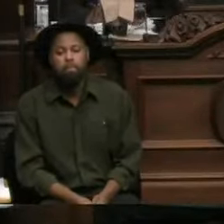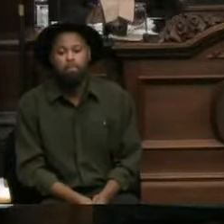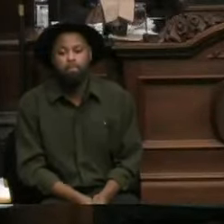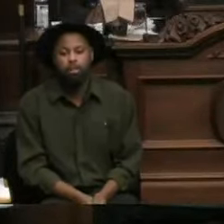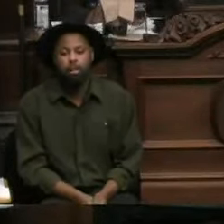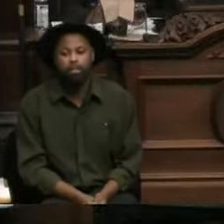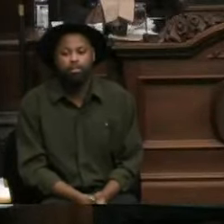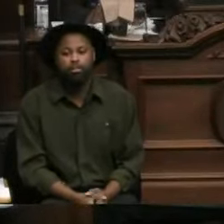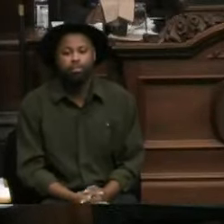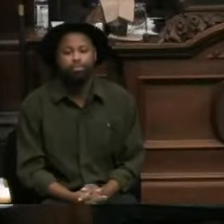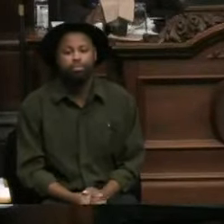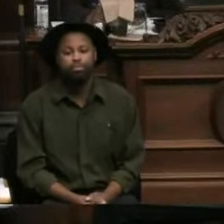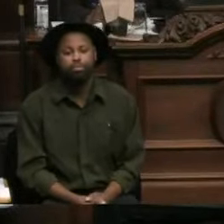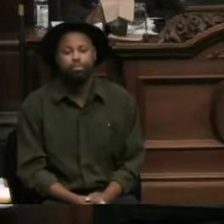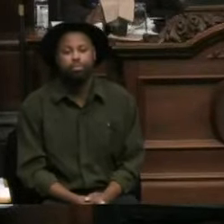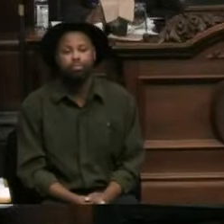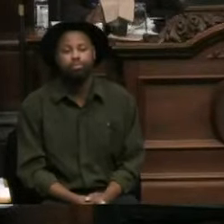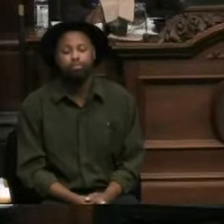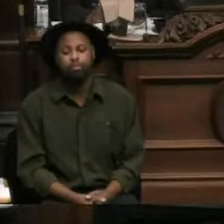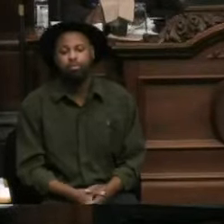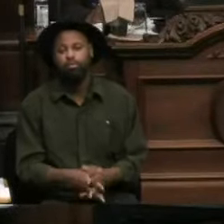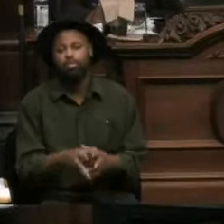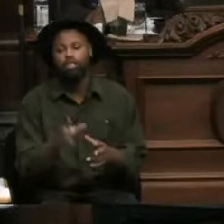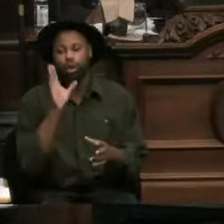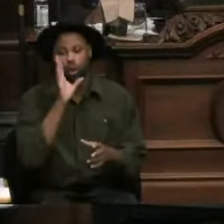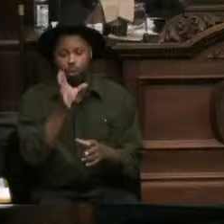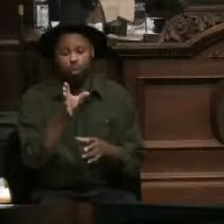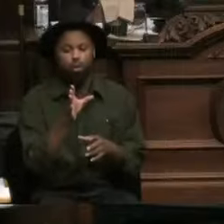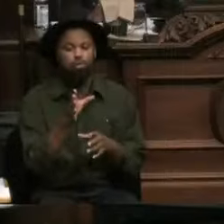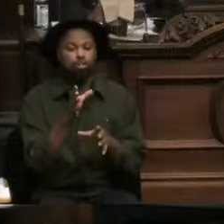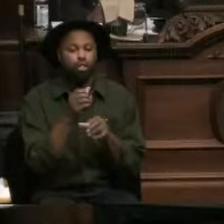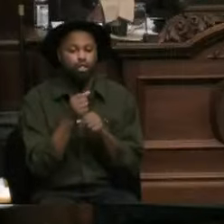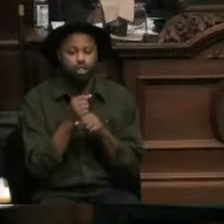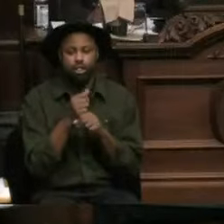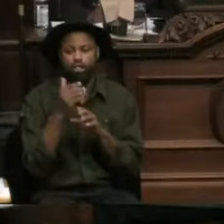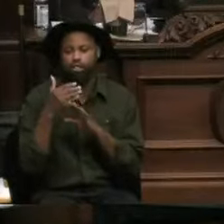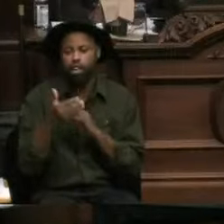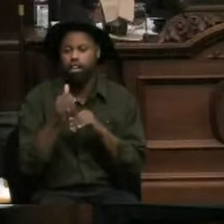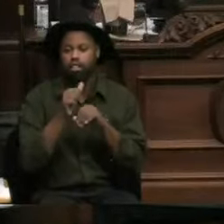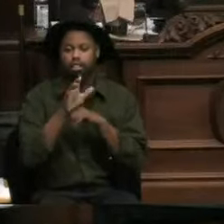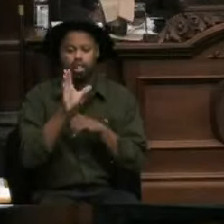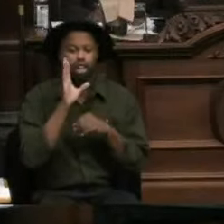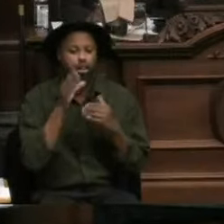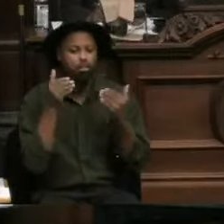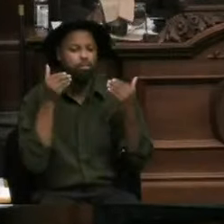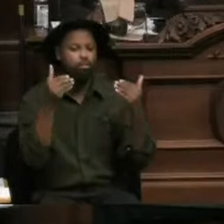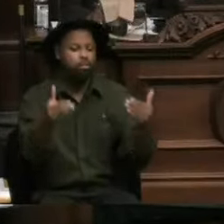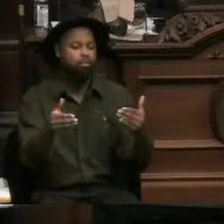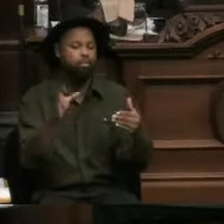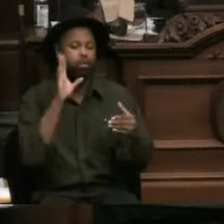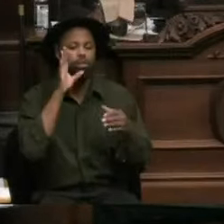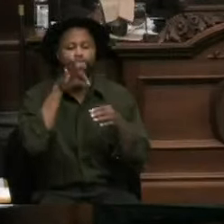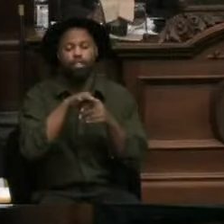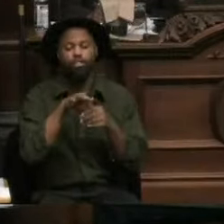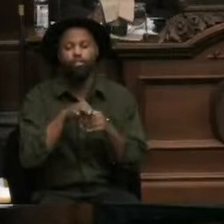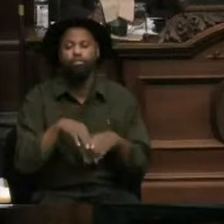myself, Miguel A. Melendez, Jr. And that report will be received, filed, and published, and we will proceed with the vote. Introductory